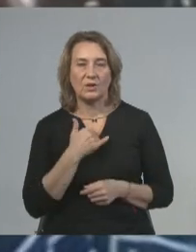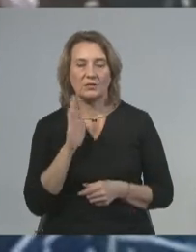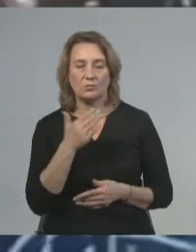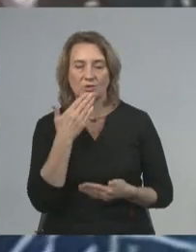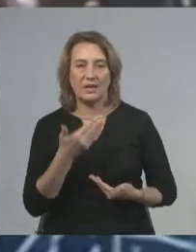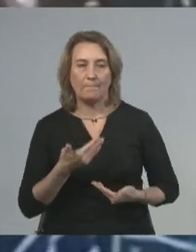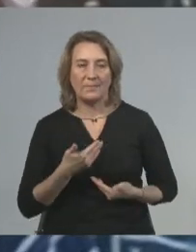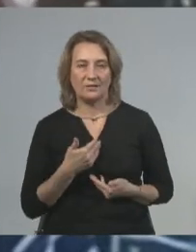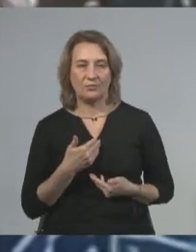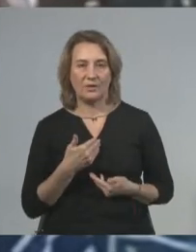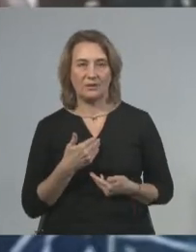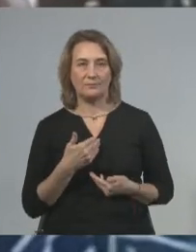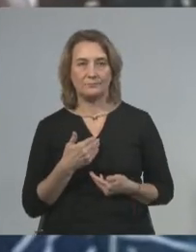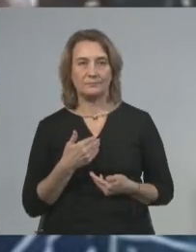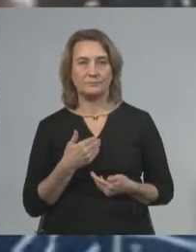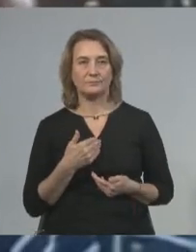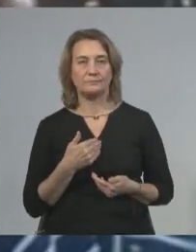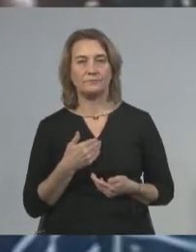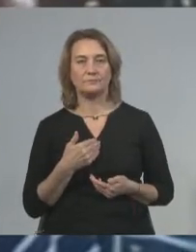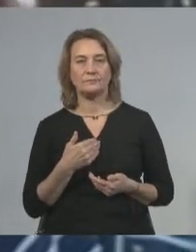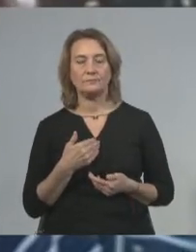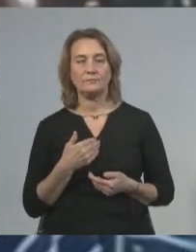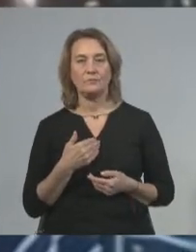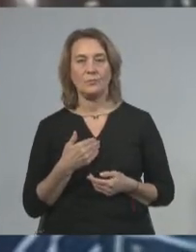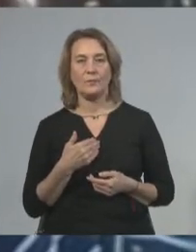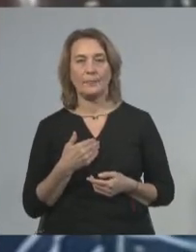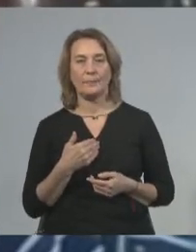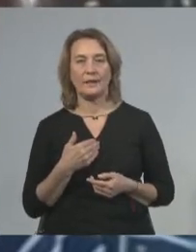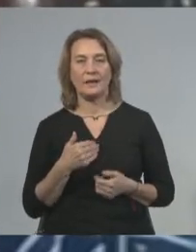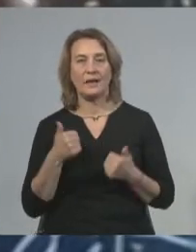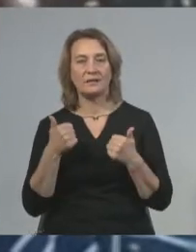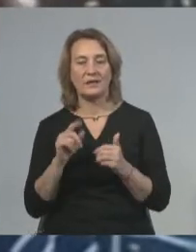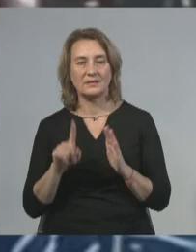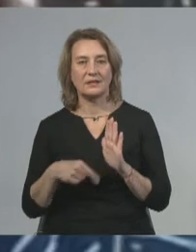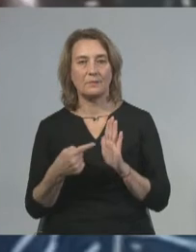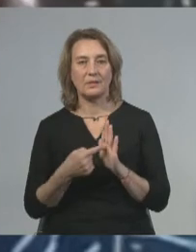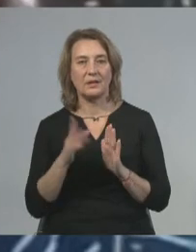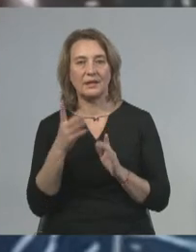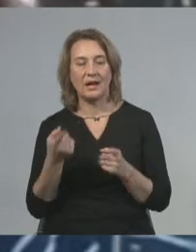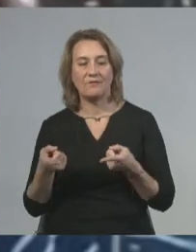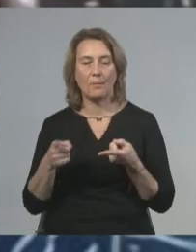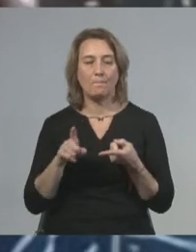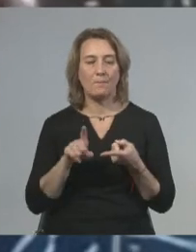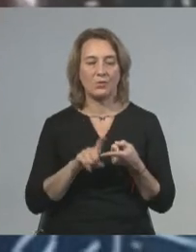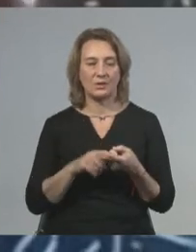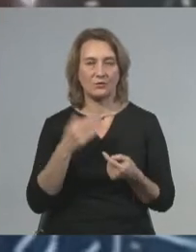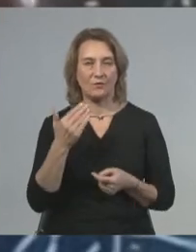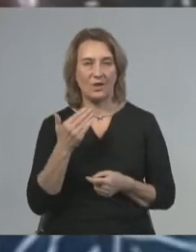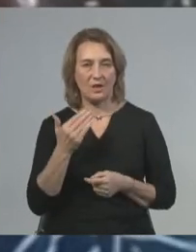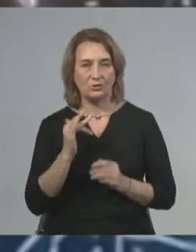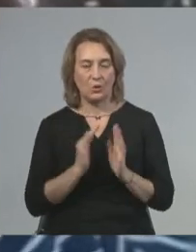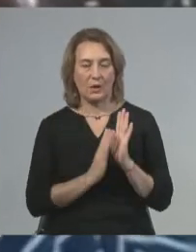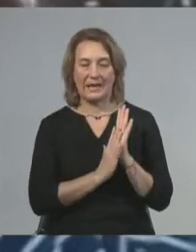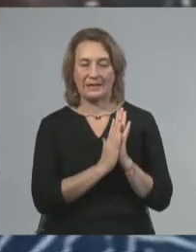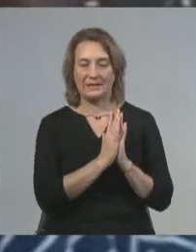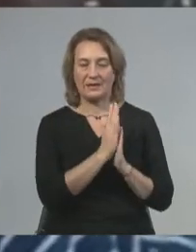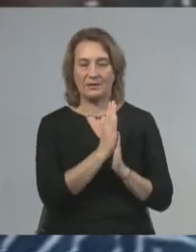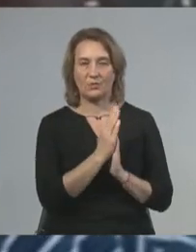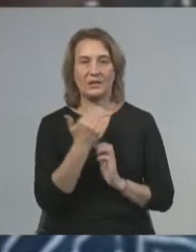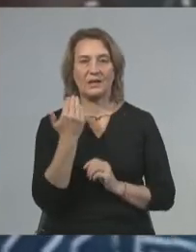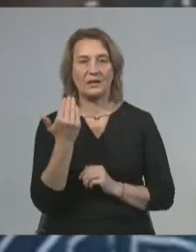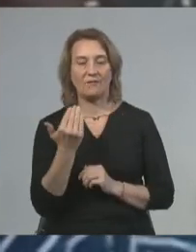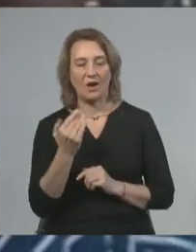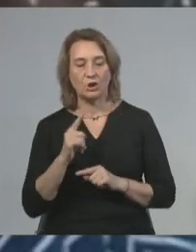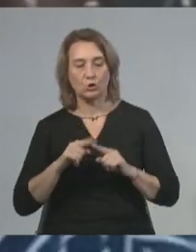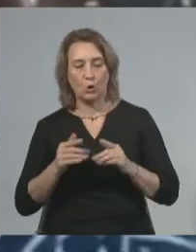that question it's always there it's how you're how you're uh combining uh your uh uh professional life with the fact that